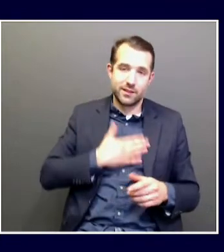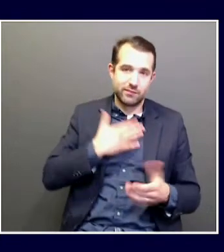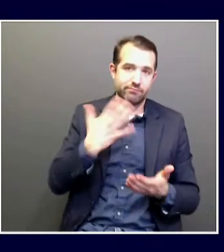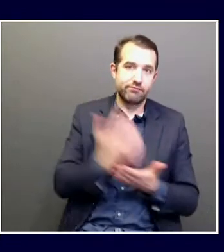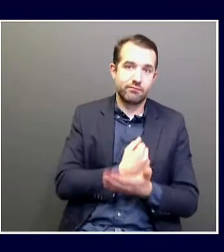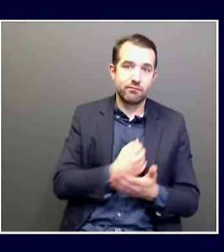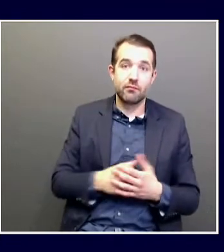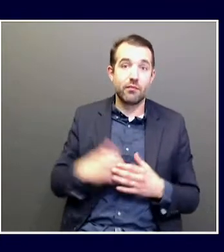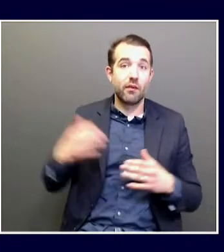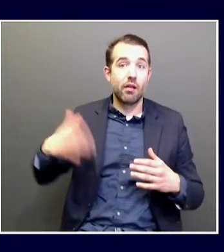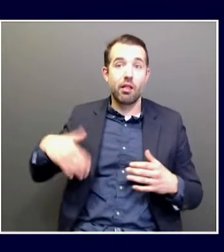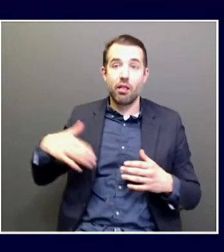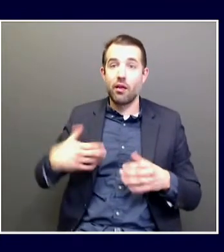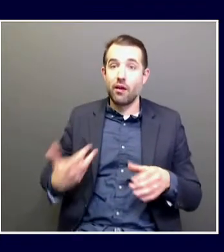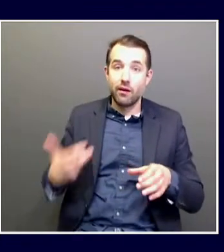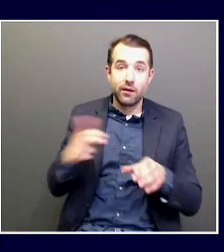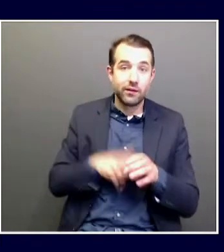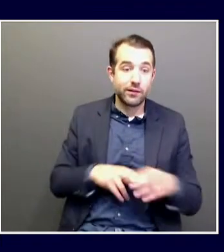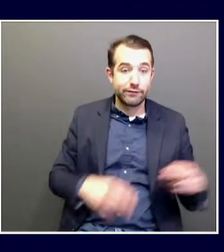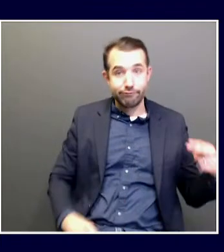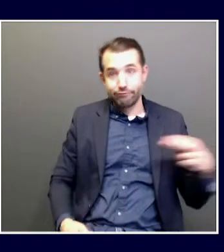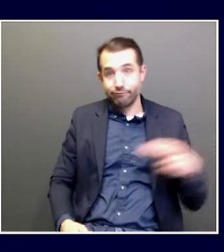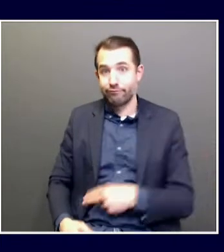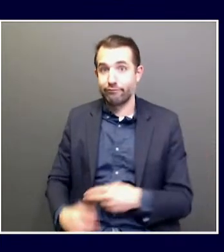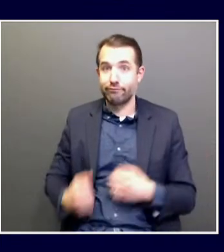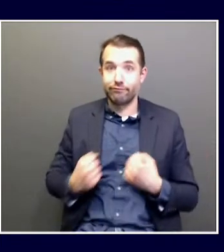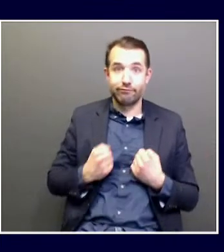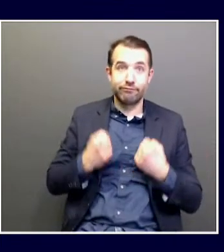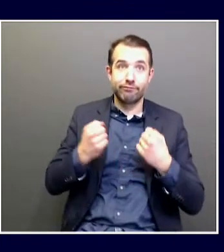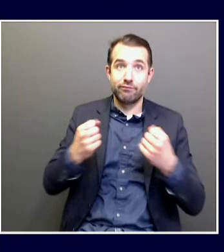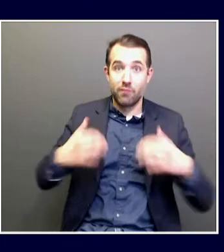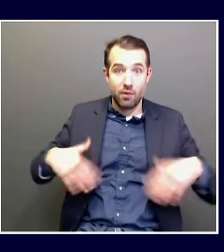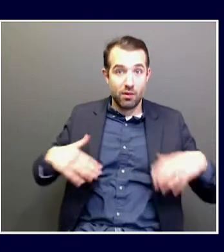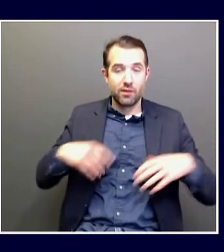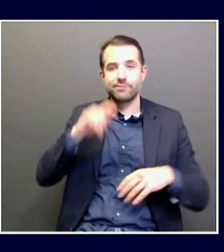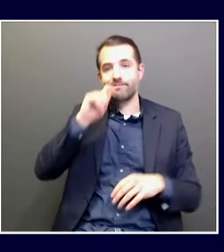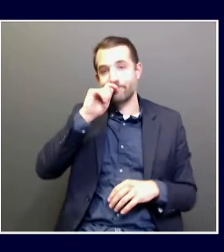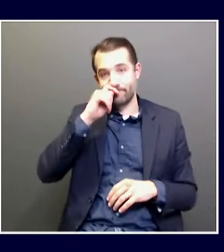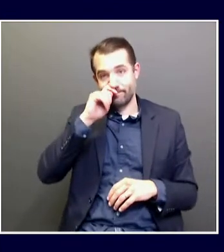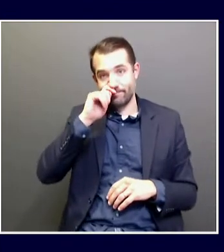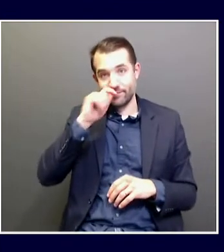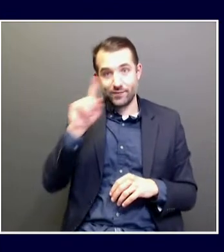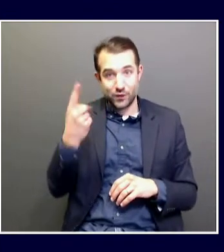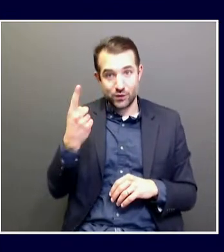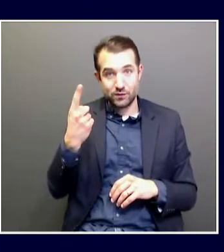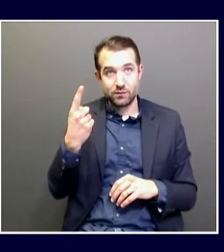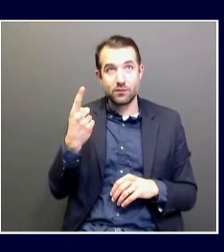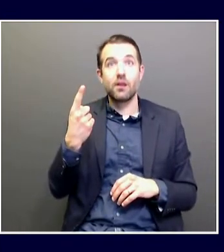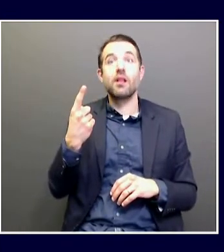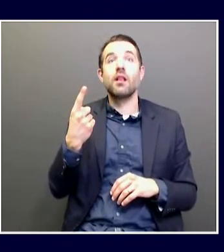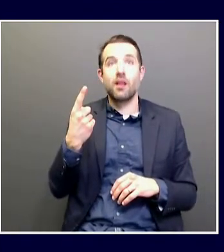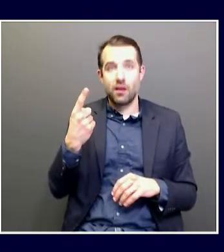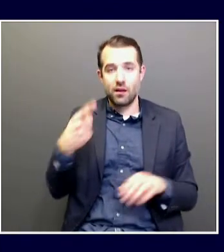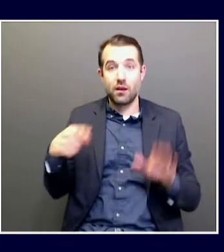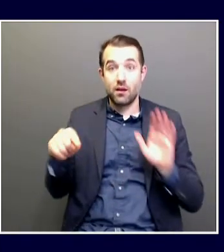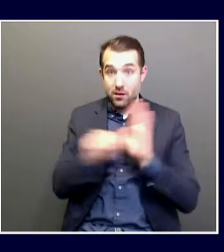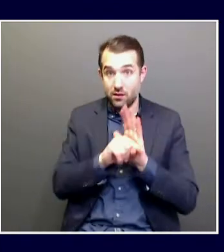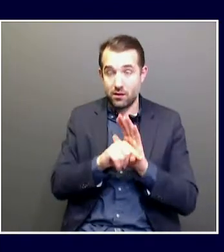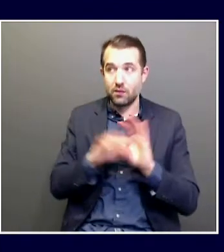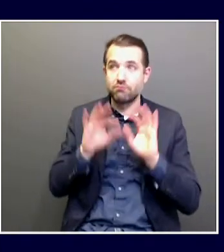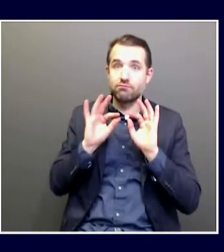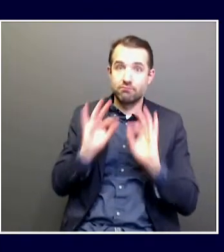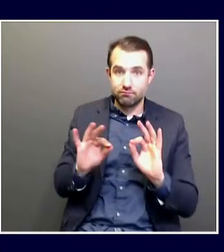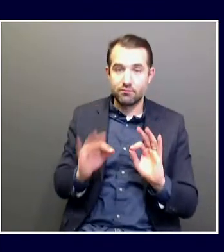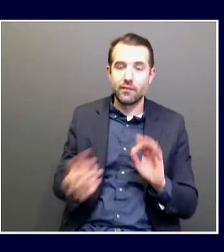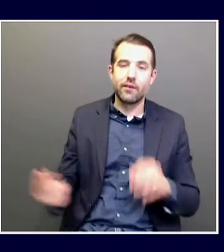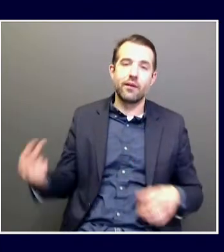party or go to church, that's a way to keep everyone there really safe. Thank you. Yep, thanks, Brian. Let me go